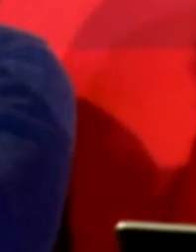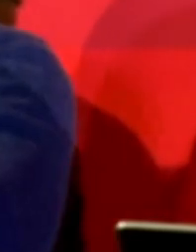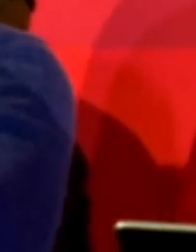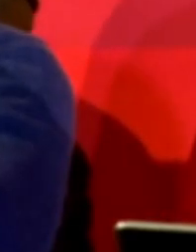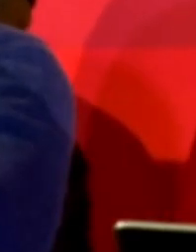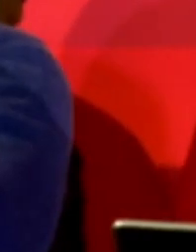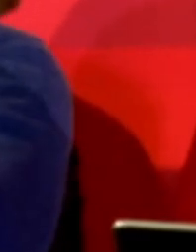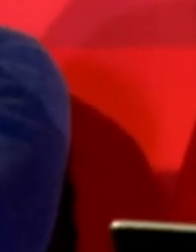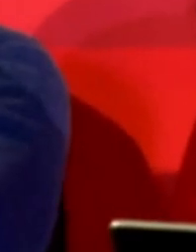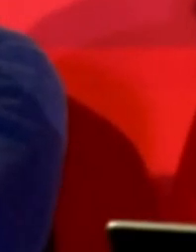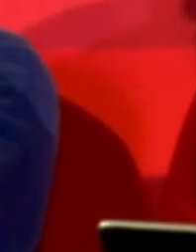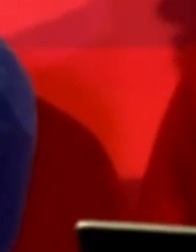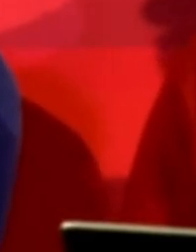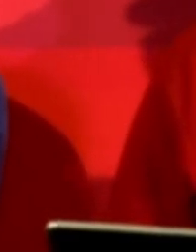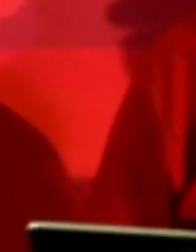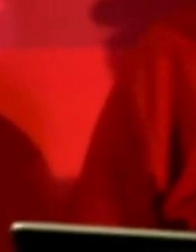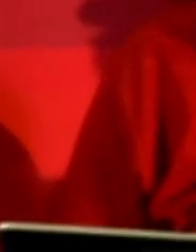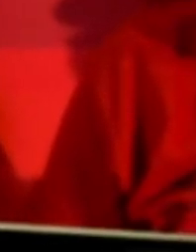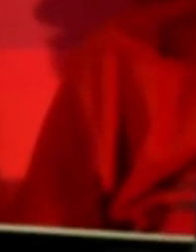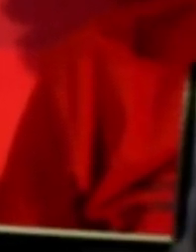Many have written off the party.